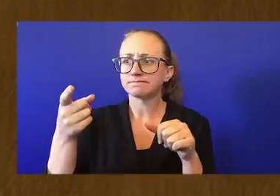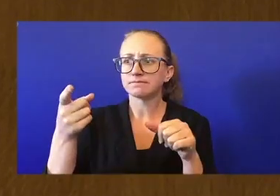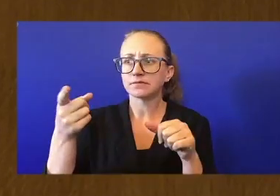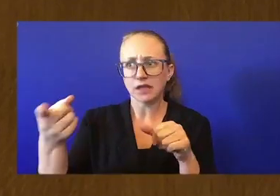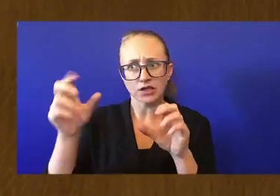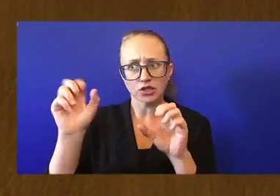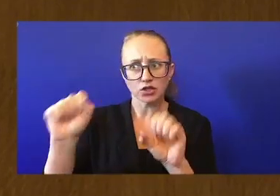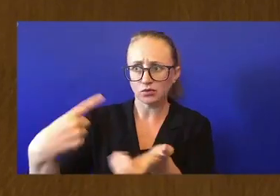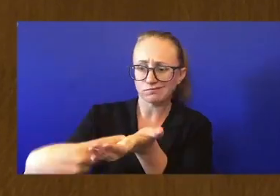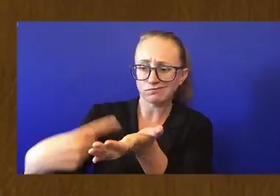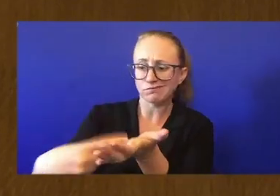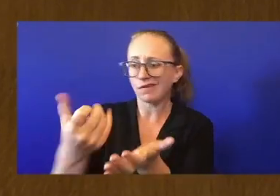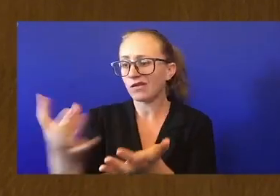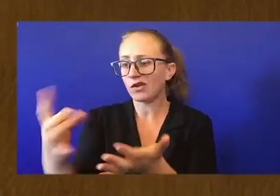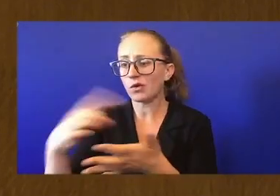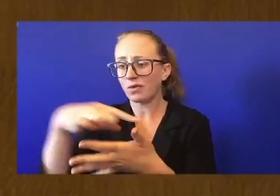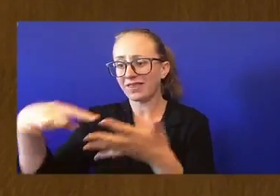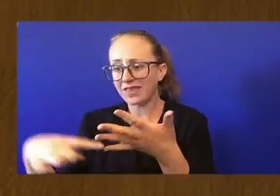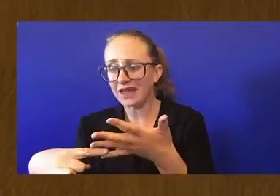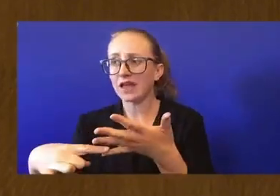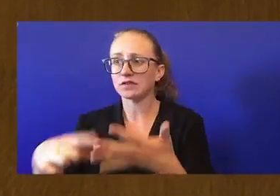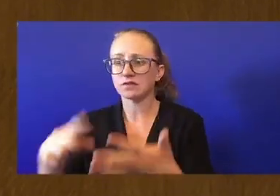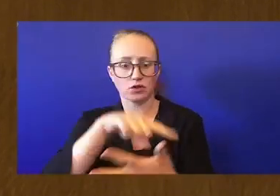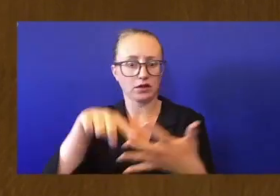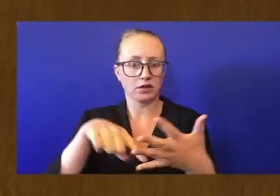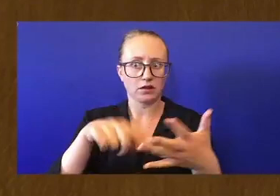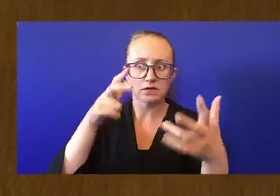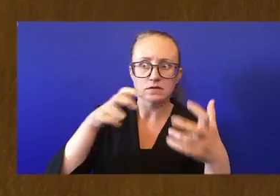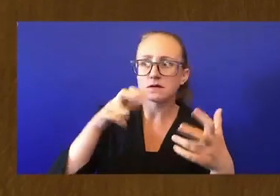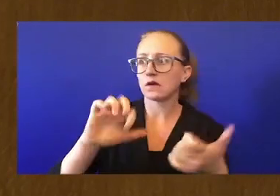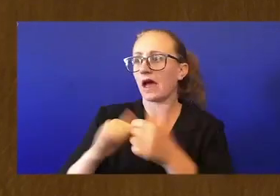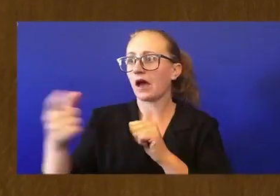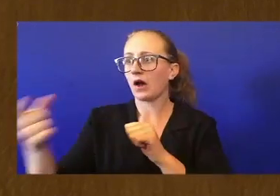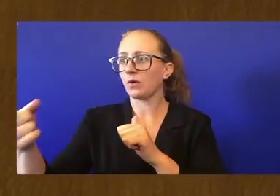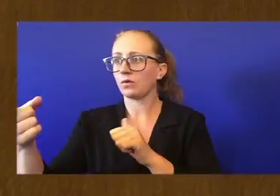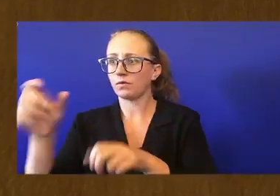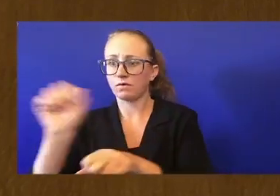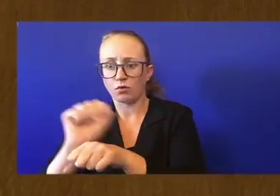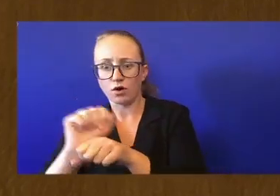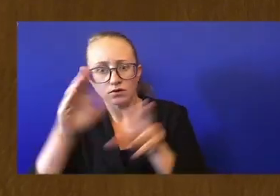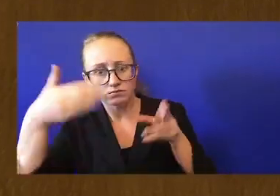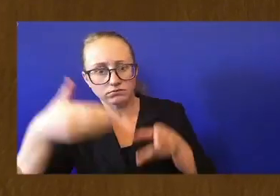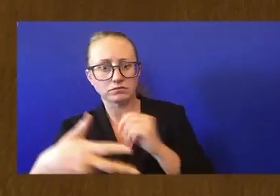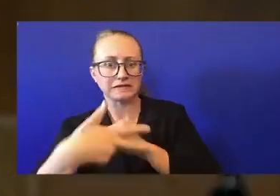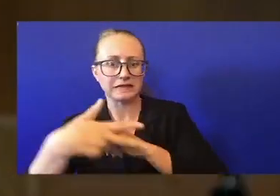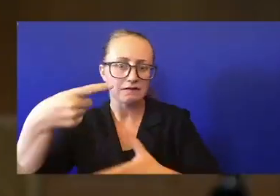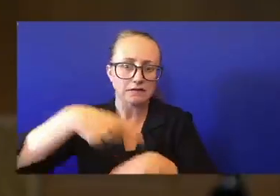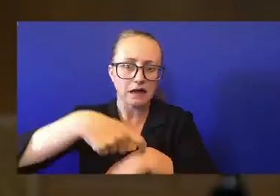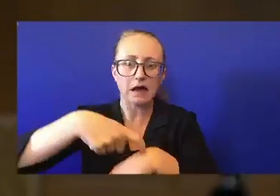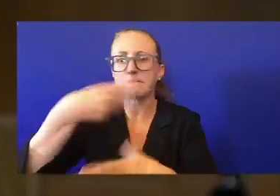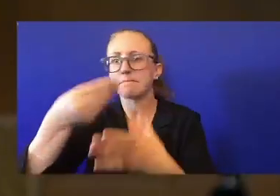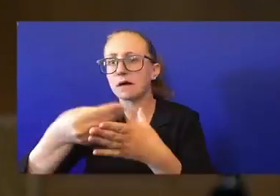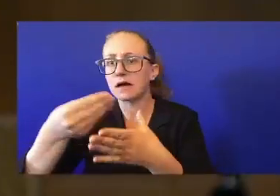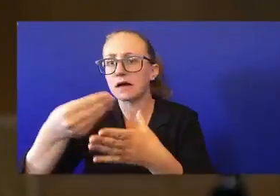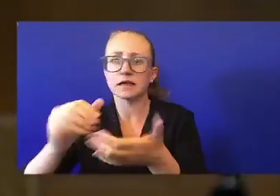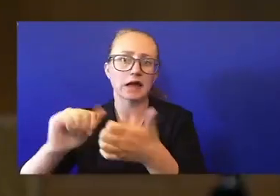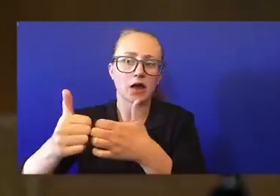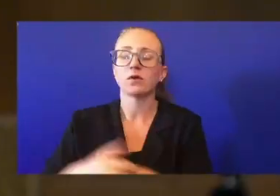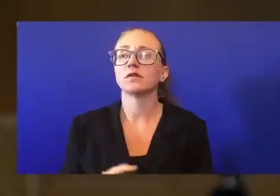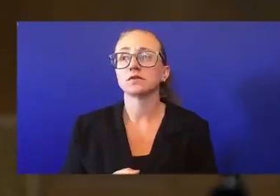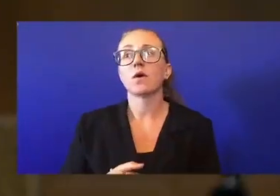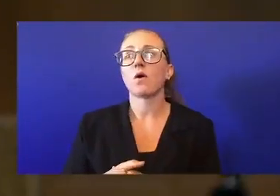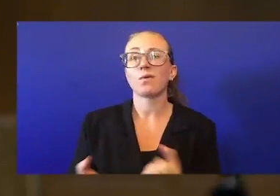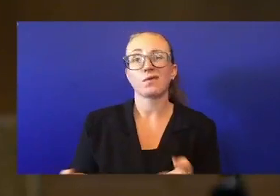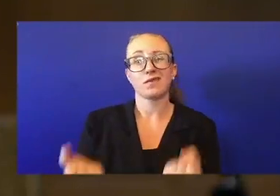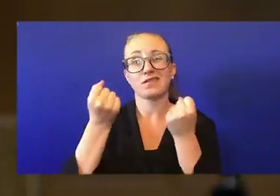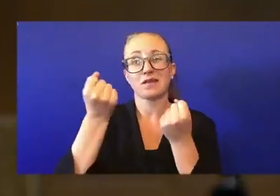know it's worked at and saved time and money? Yeah, so the sheer amount of information